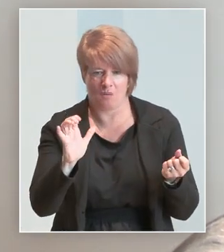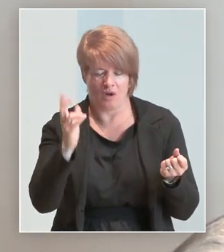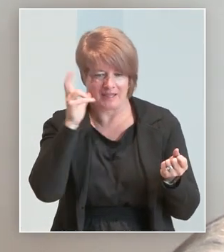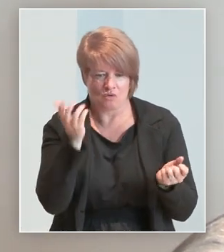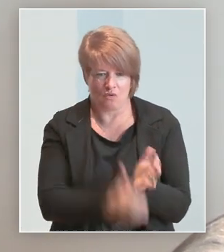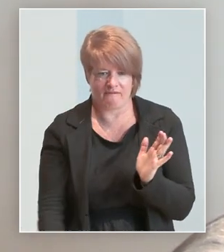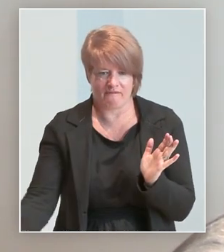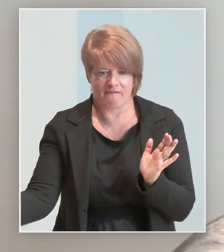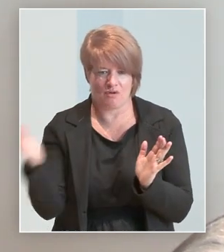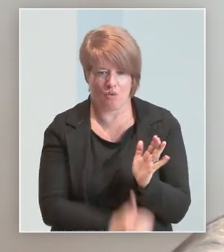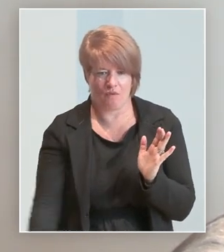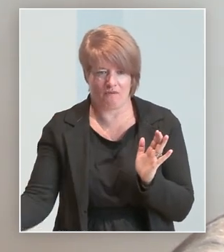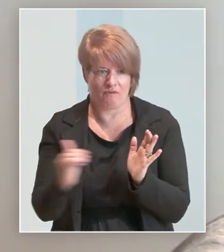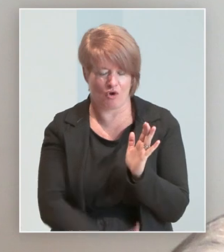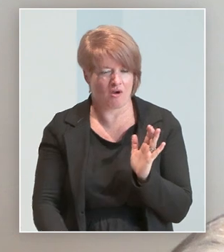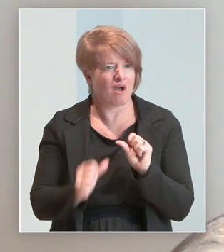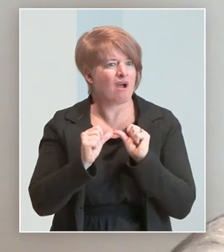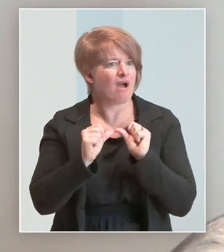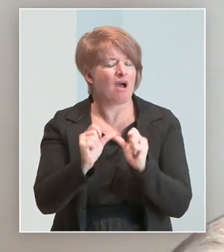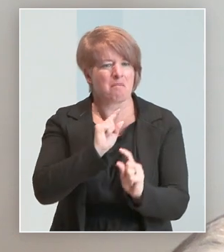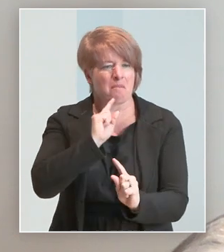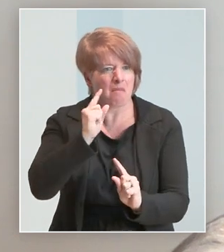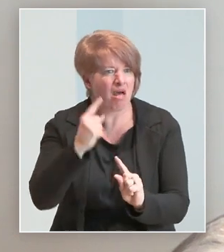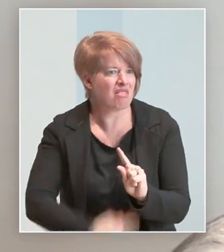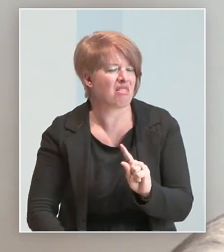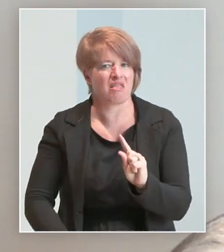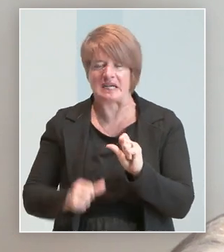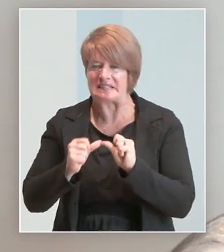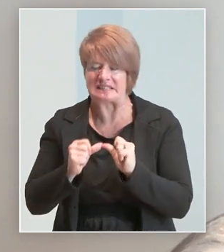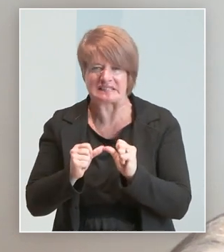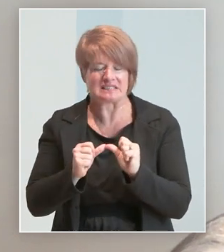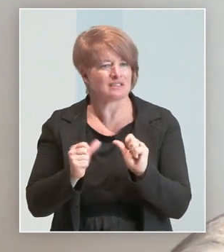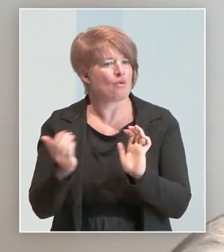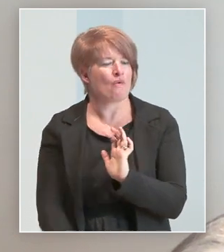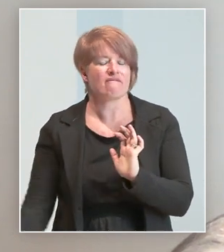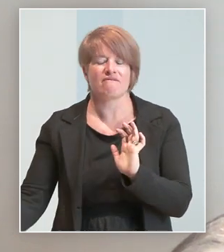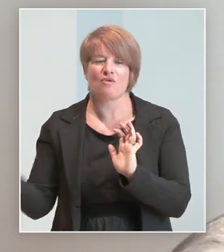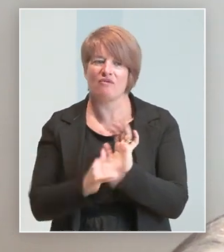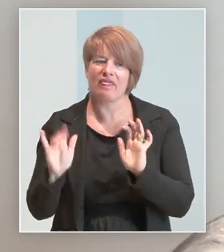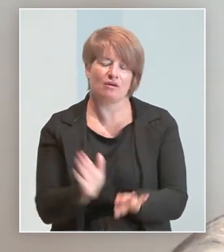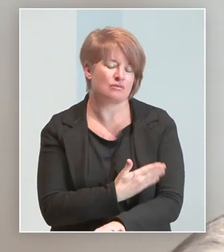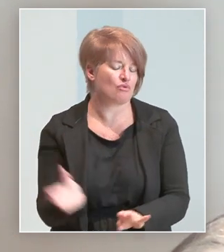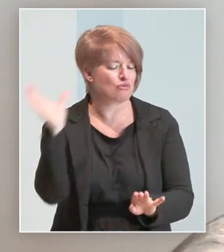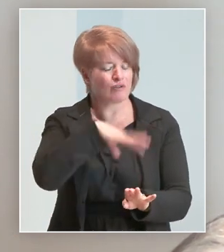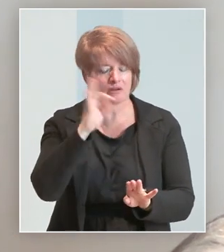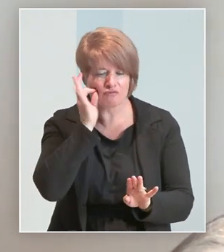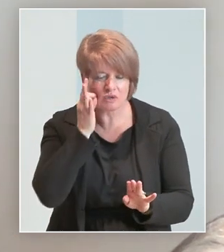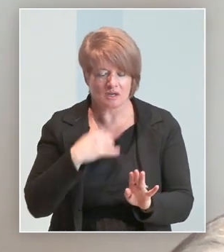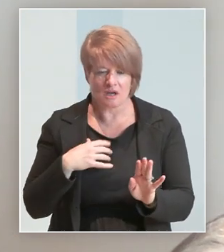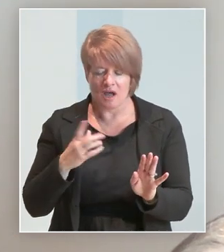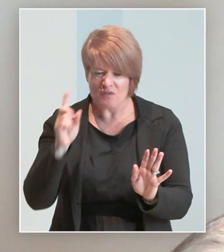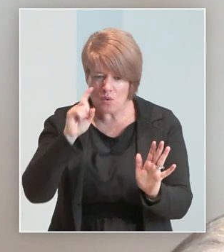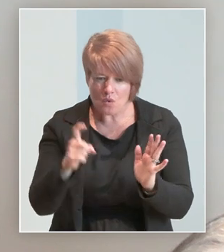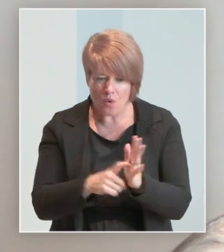One night becomes 1 month after visiting with Lisa. I've been playing Strange Fruit on loop and noticing the way